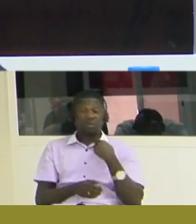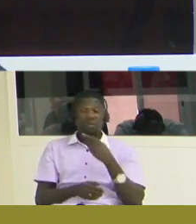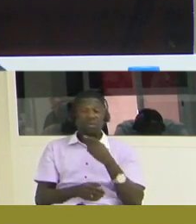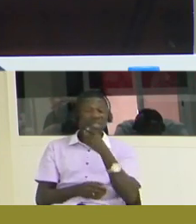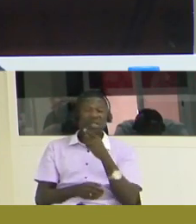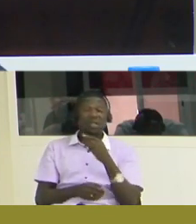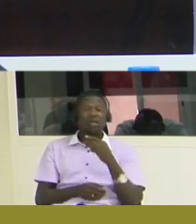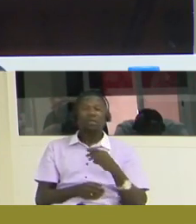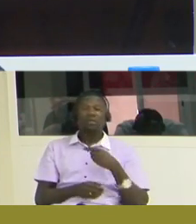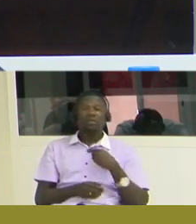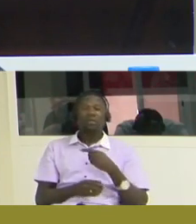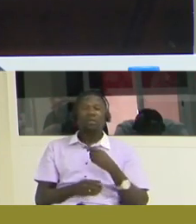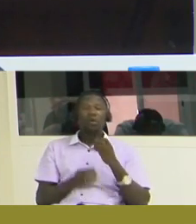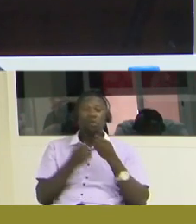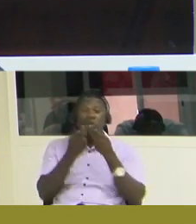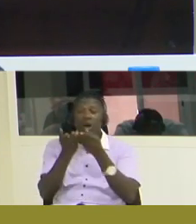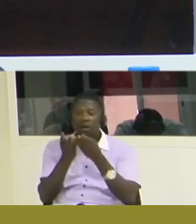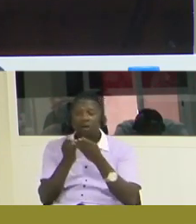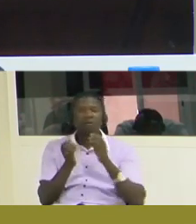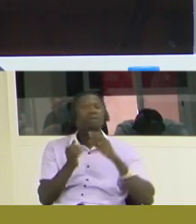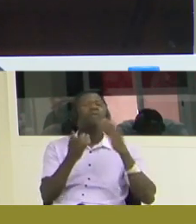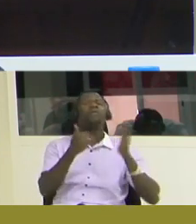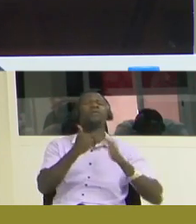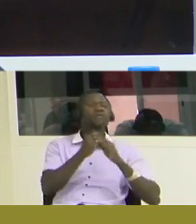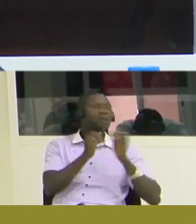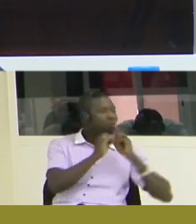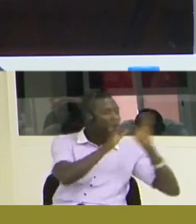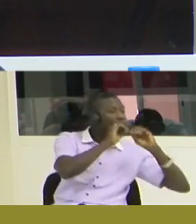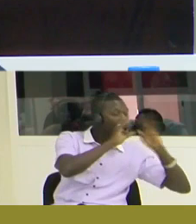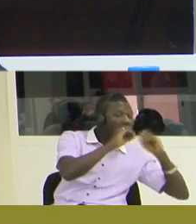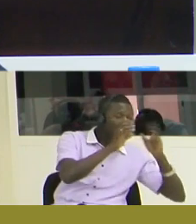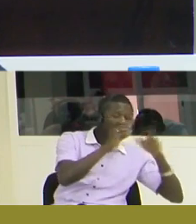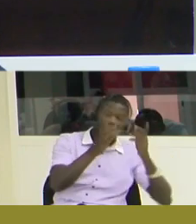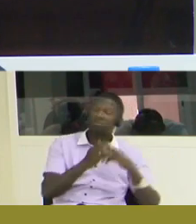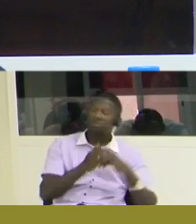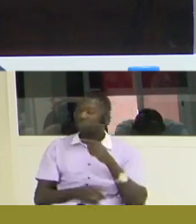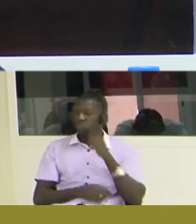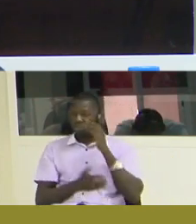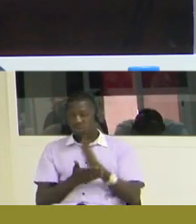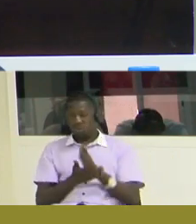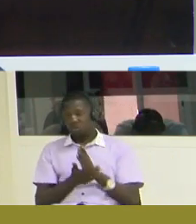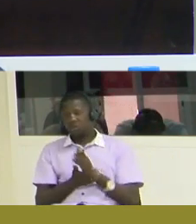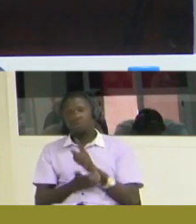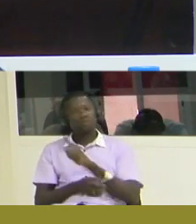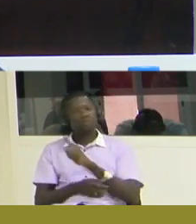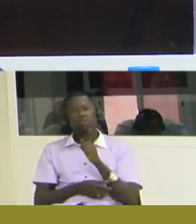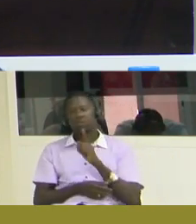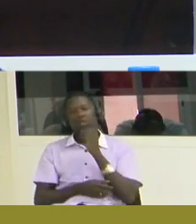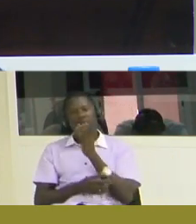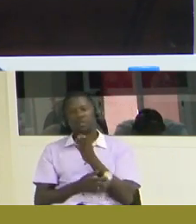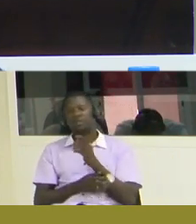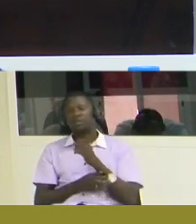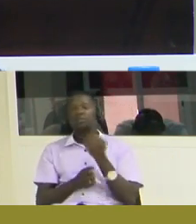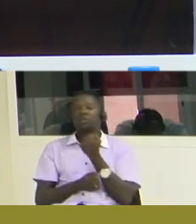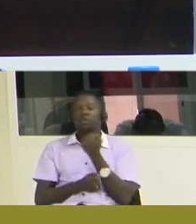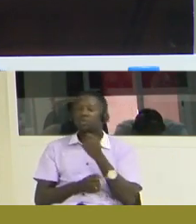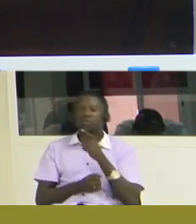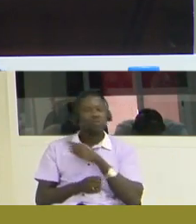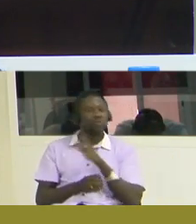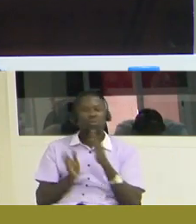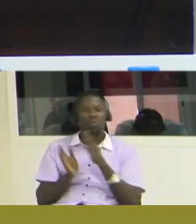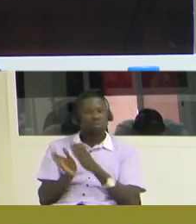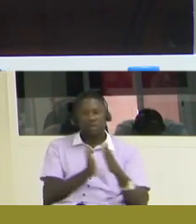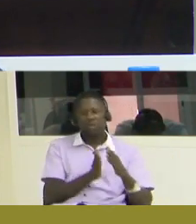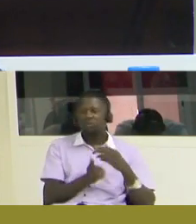it somewhere else before it is even implemented but it was not the case because there was no plan to